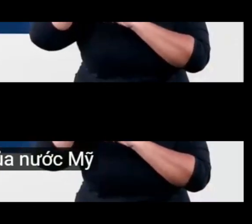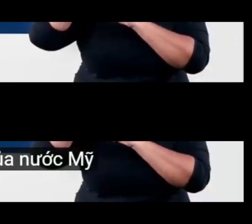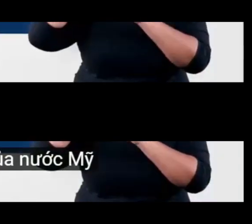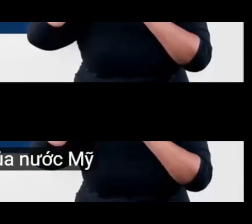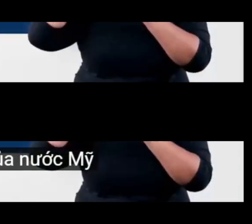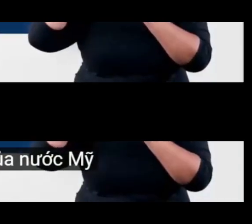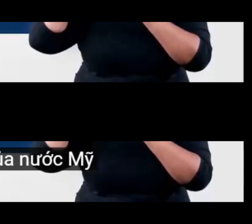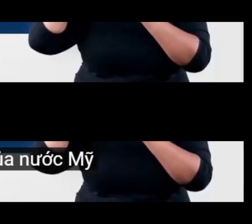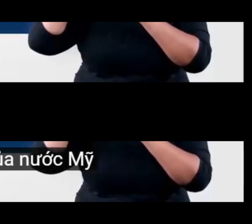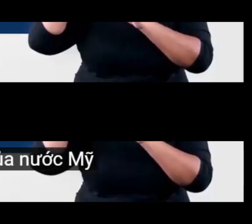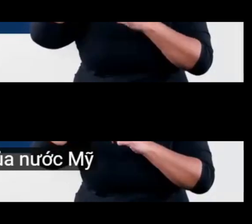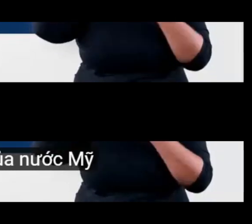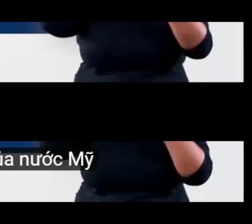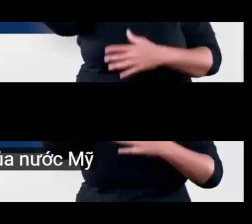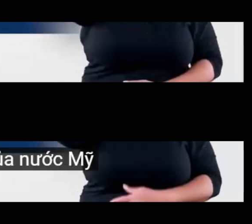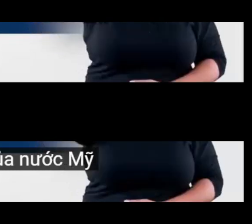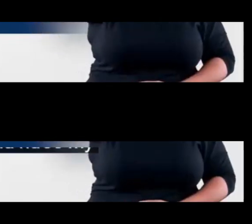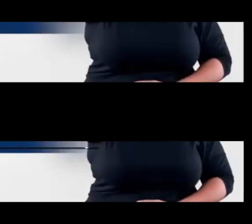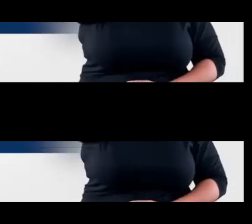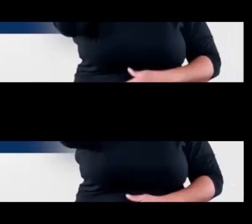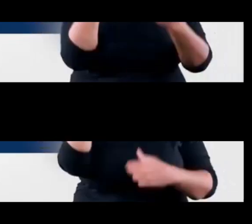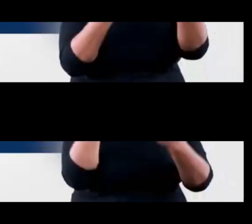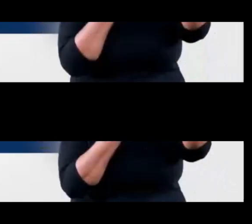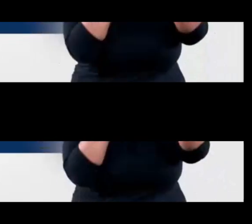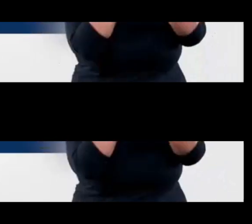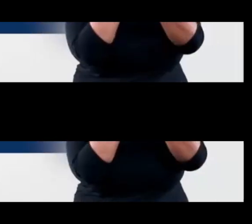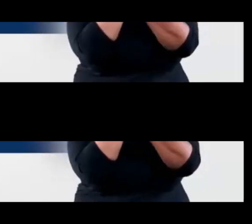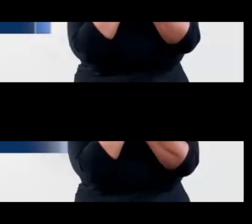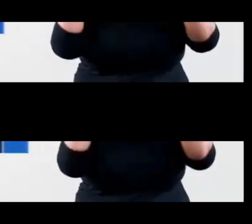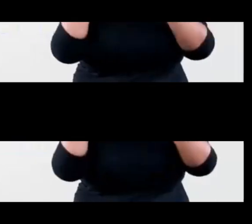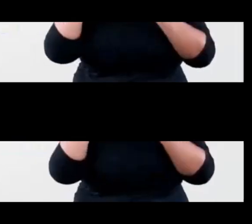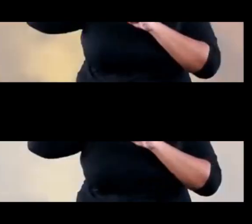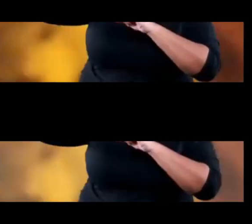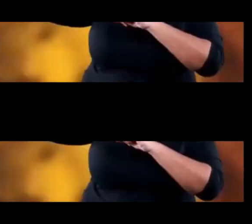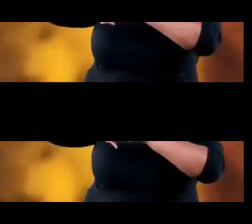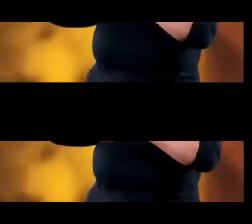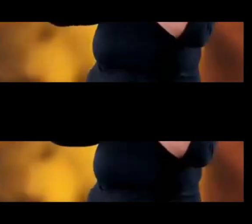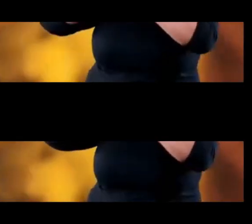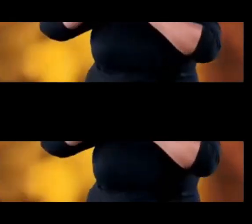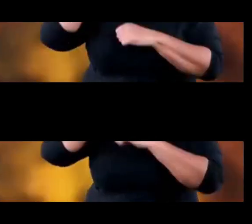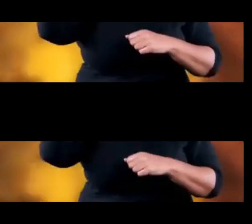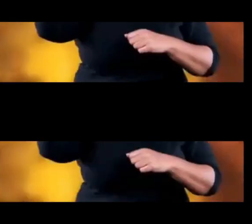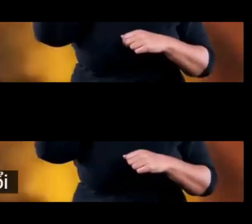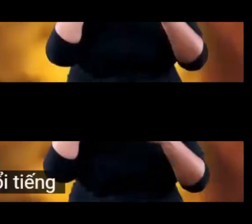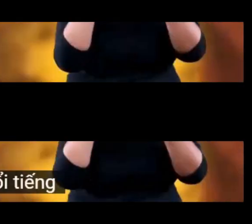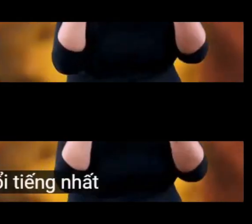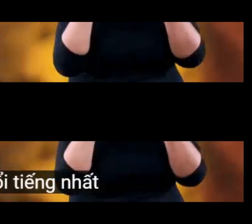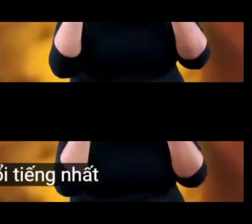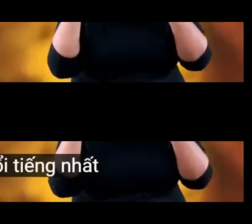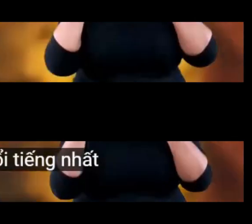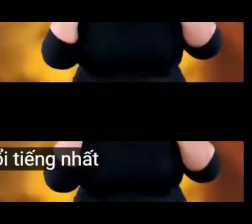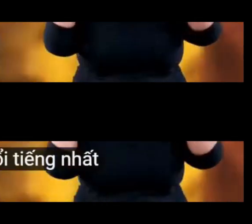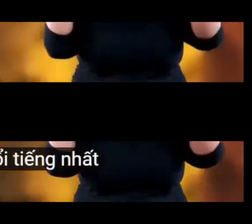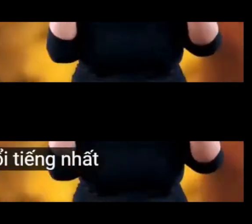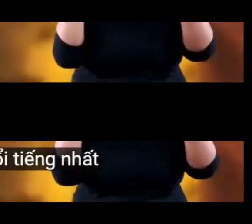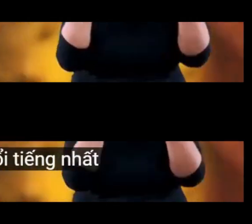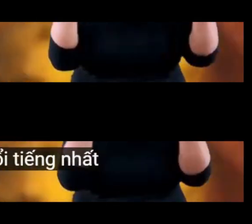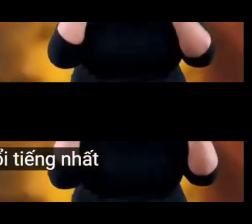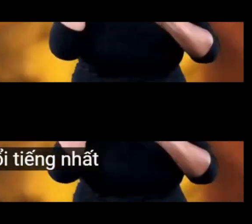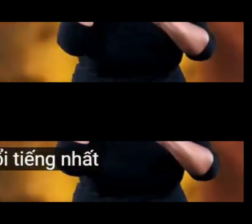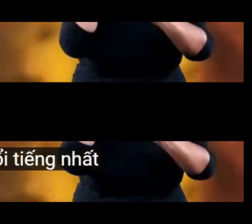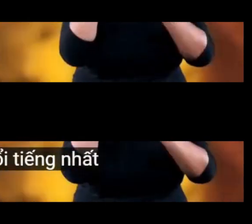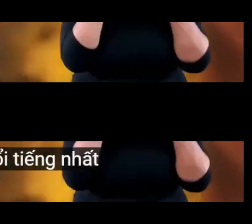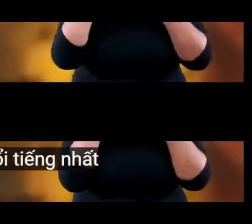Patrick Henry, gave a speech in support of freedom from Britain. In it, he said one of the most famous lines in